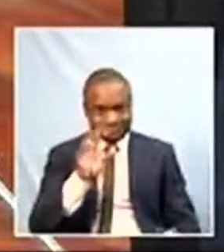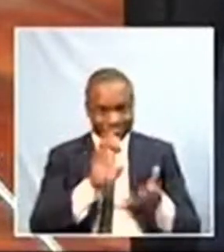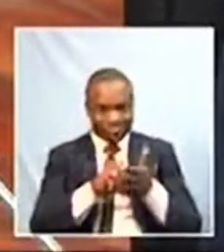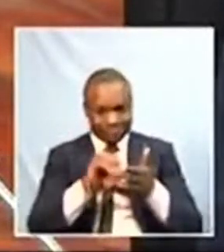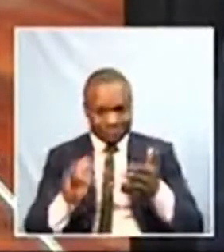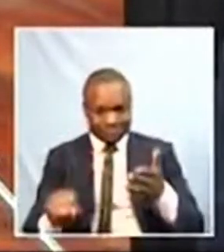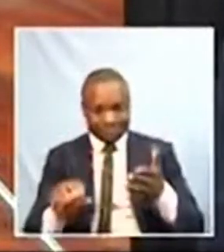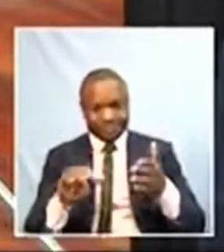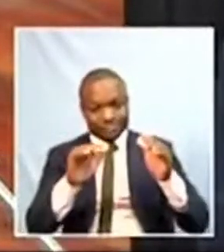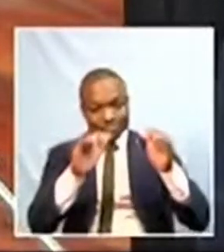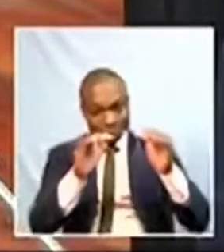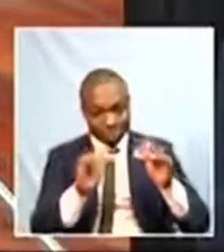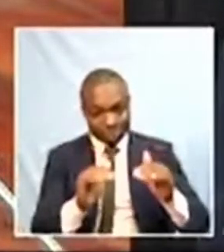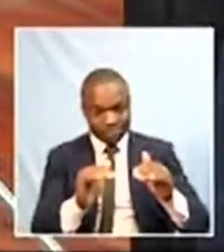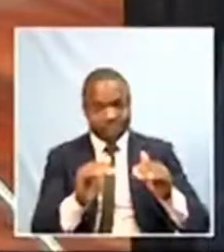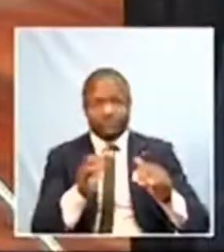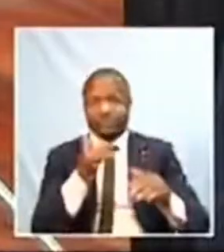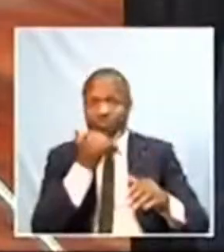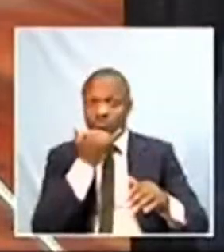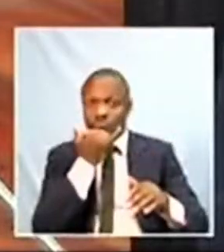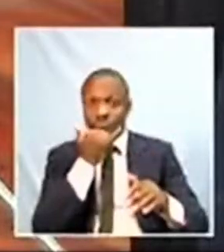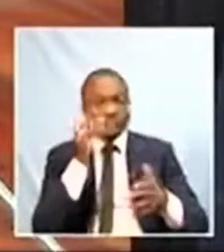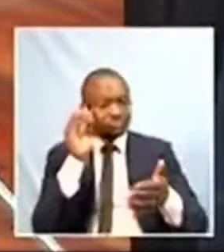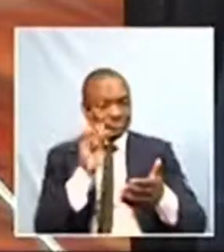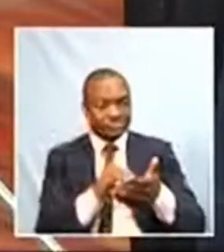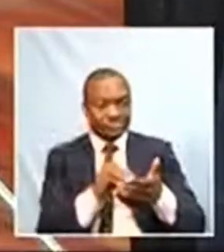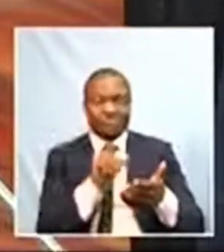it down, it is misplaced.